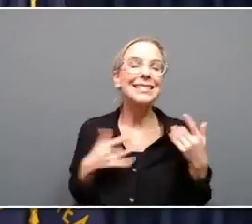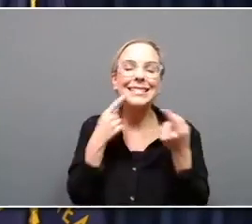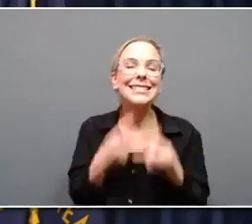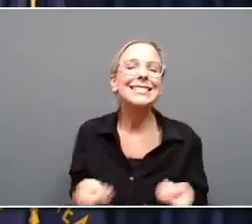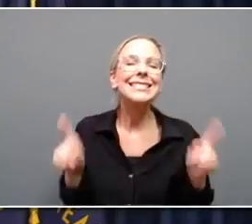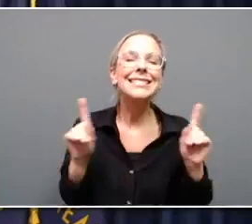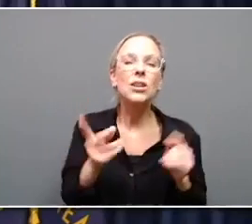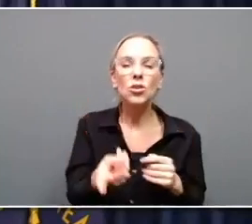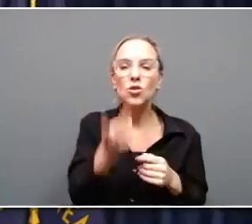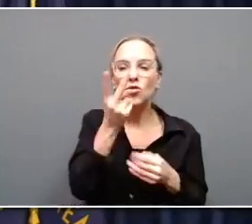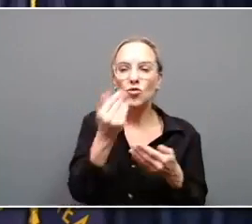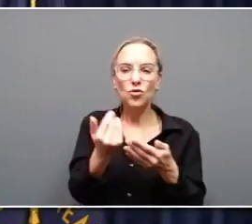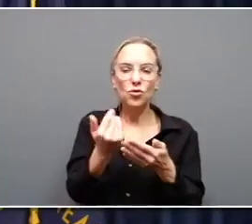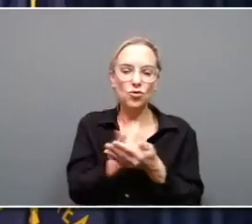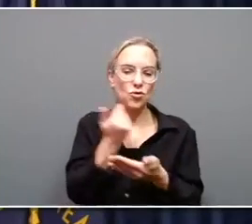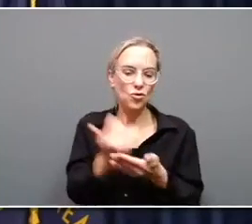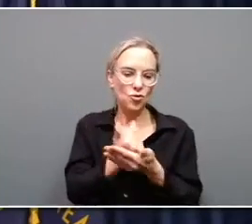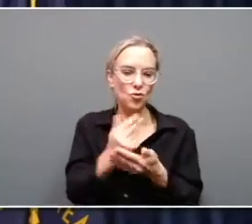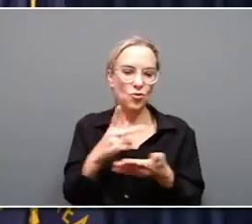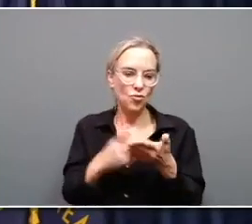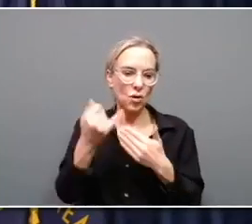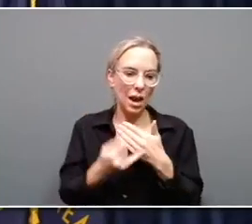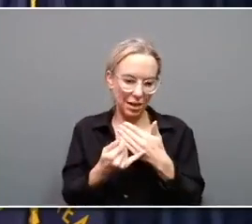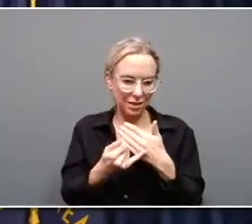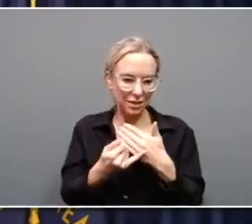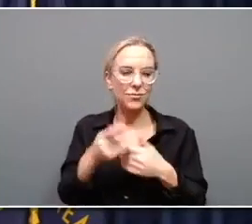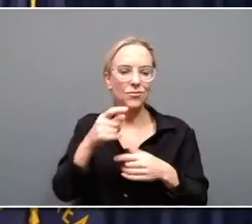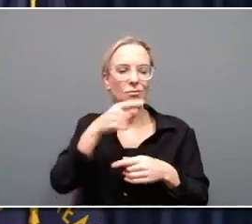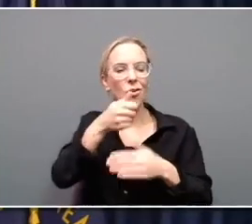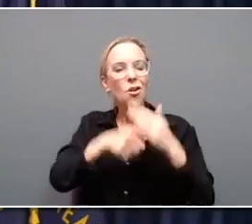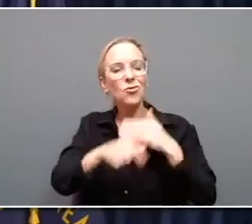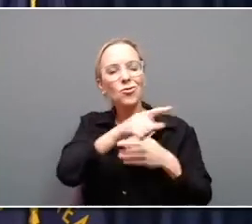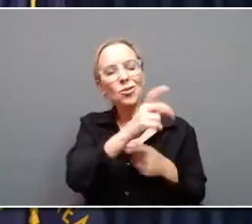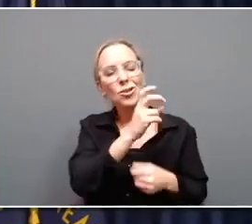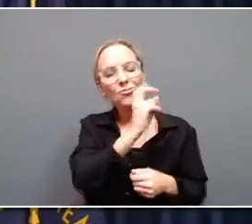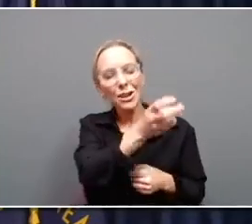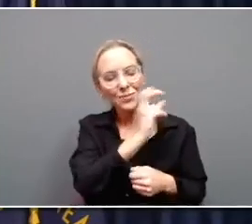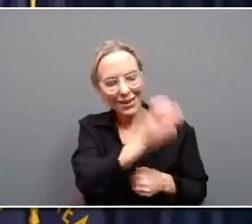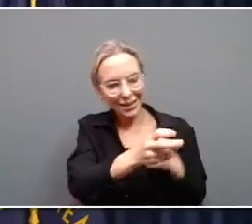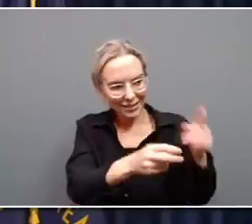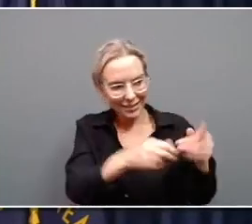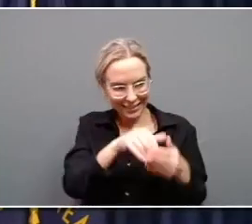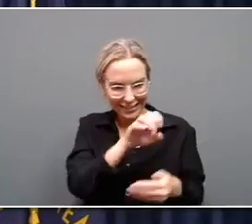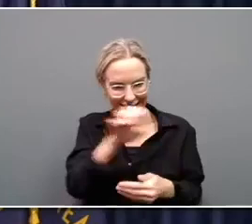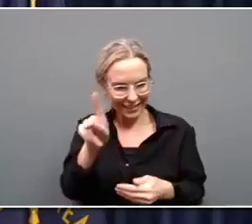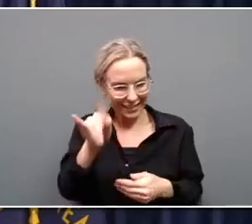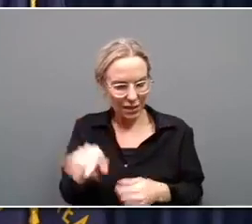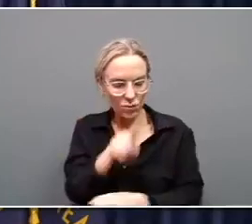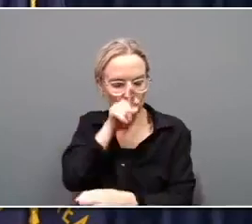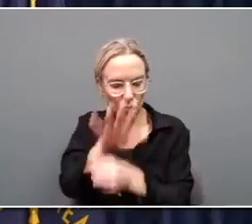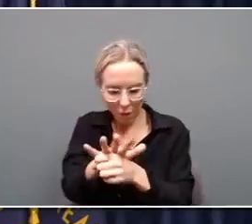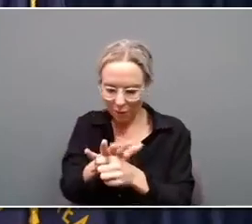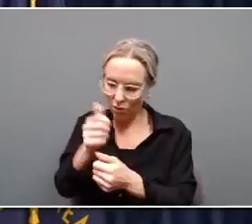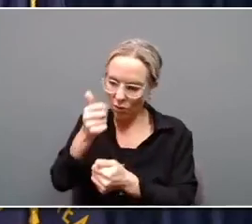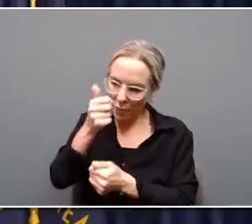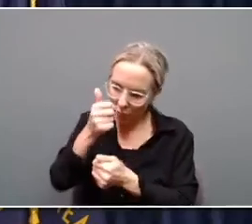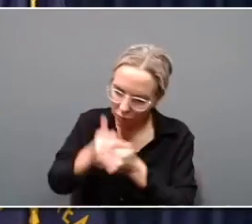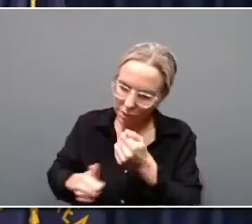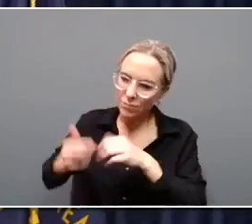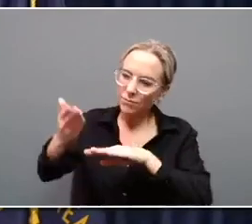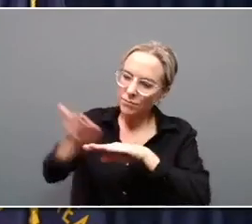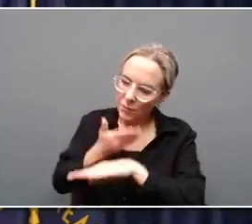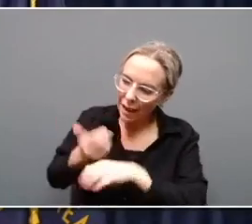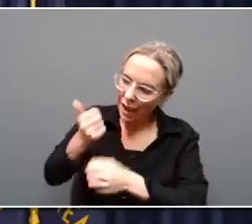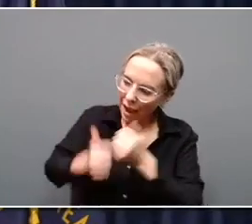transportation projects now under contract in Eastern Kentucky that will not only make good on our promise to rebuild every life and every structure following the